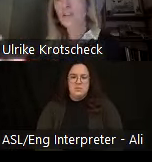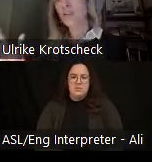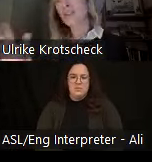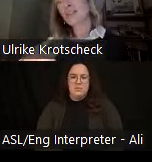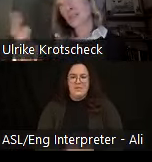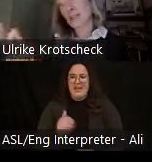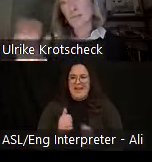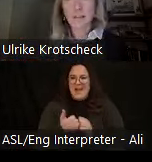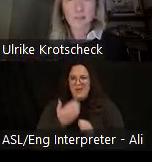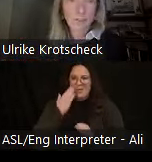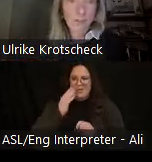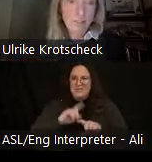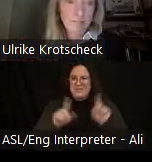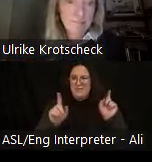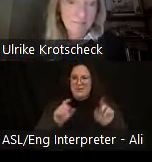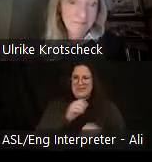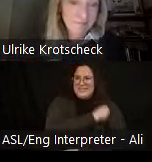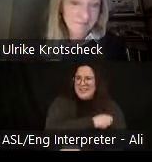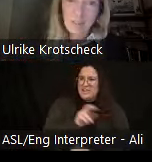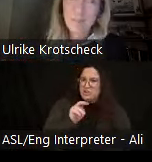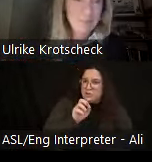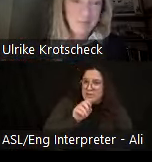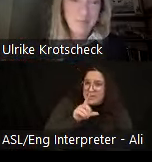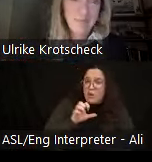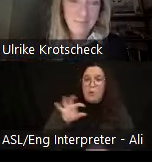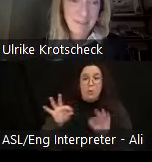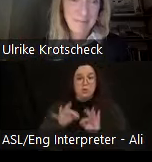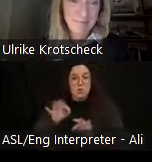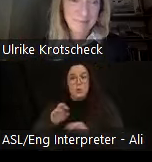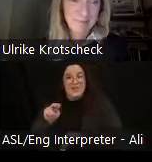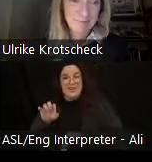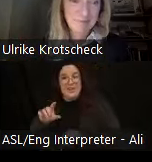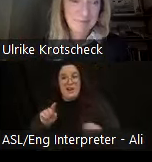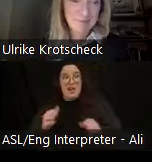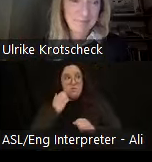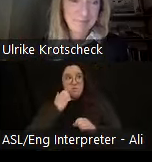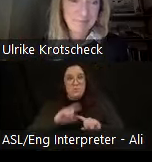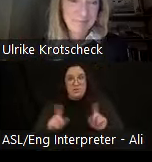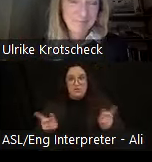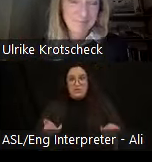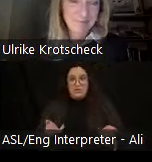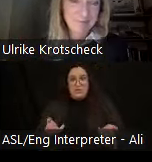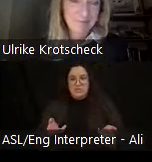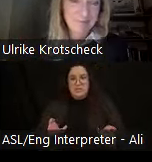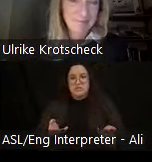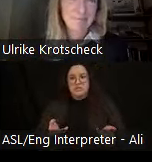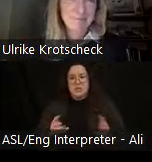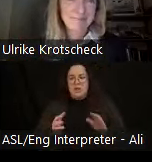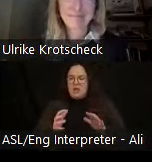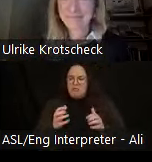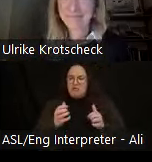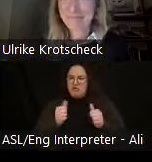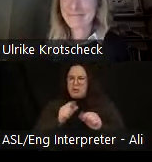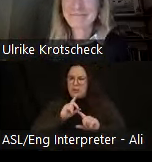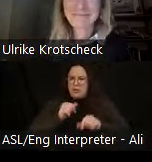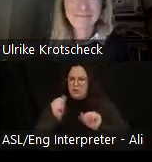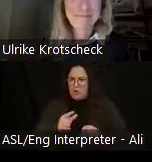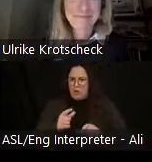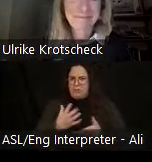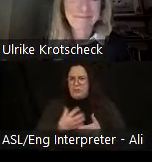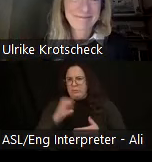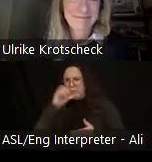sewing needle? Sorry, these are kind of a lot. So of many questions. Good questions. No, these are all great questions. So I'll miss half of them, but I'll try and get back to them. So I'll start